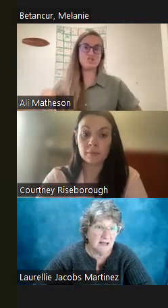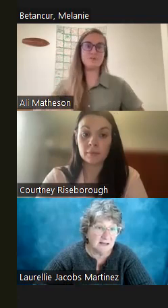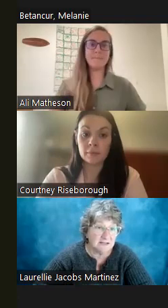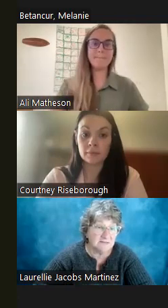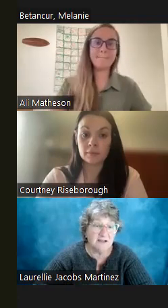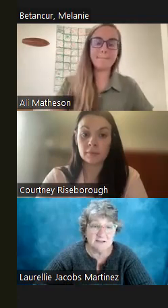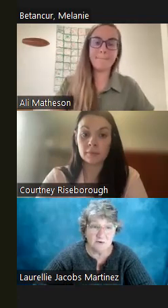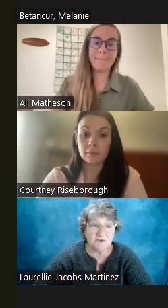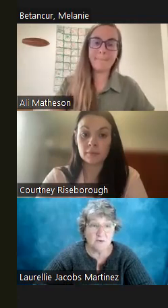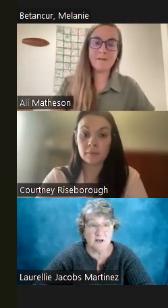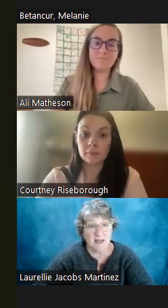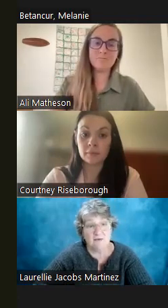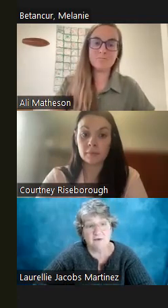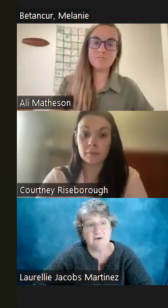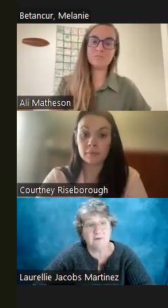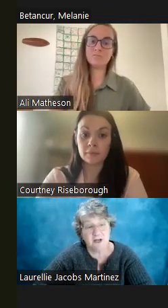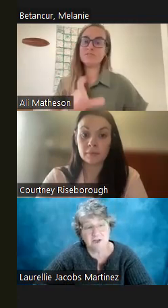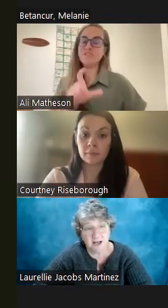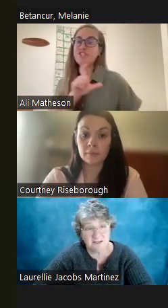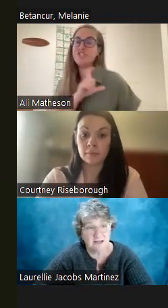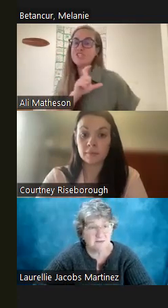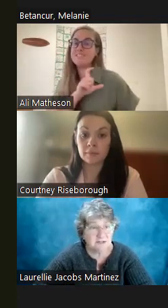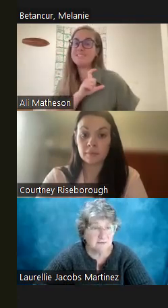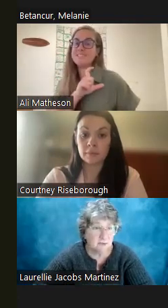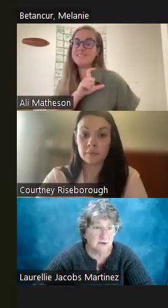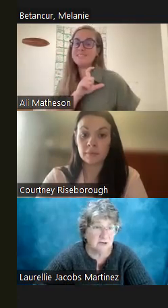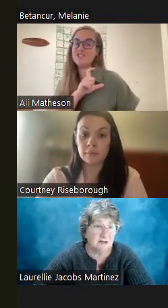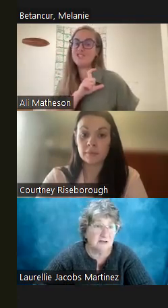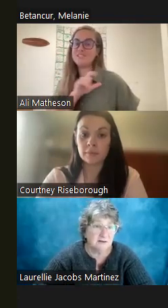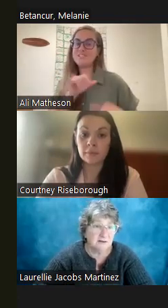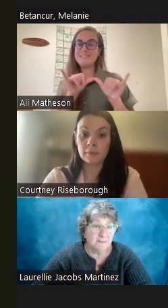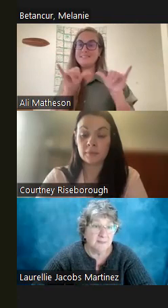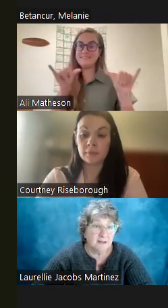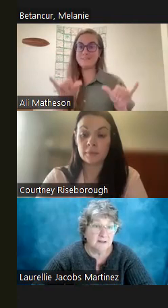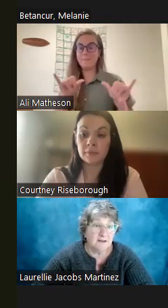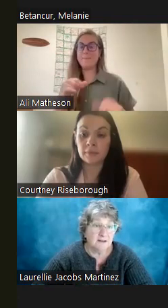and against violence, and also allow for communication access for the deaf community.